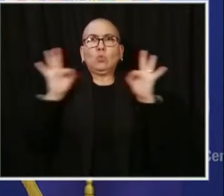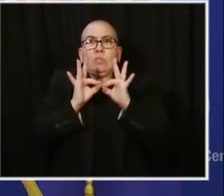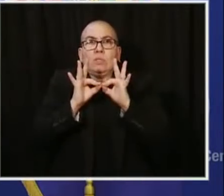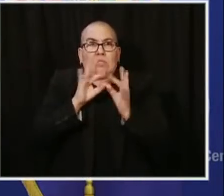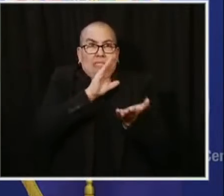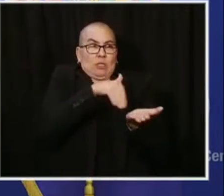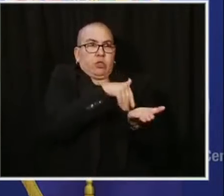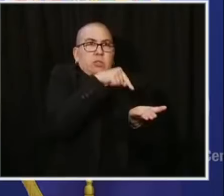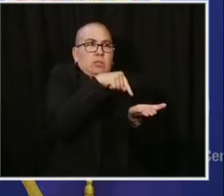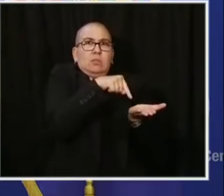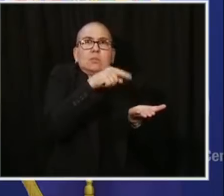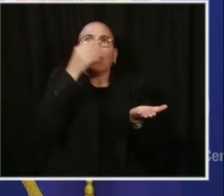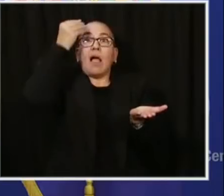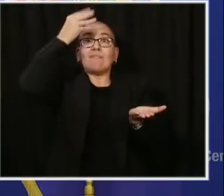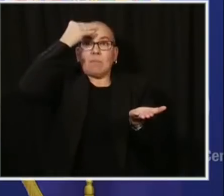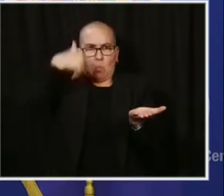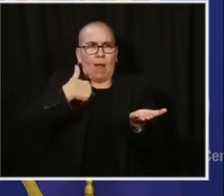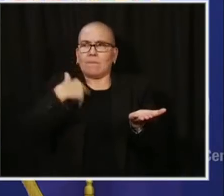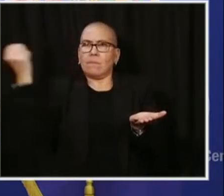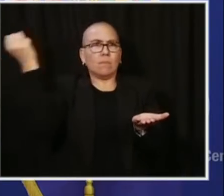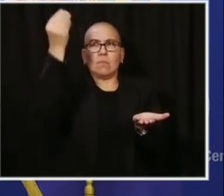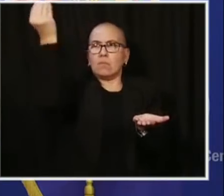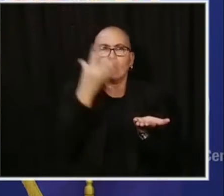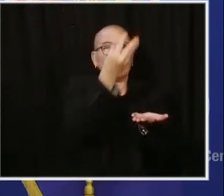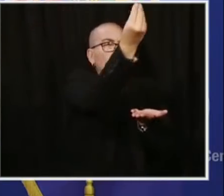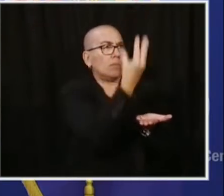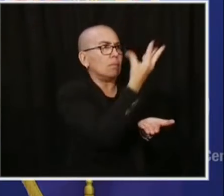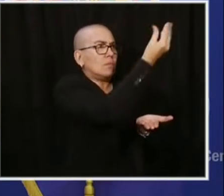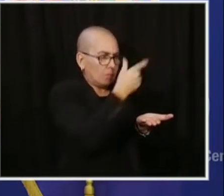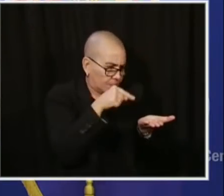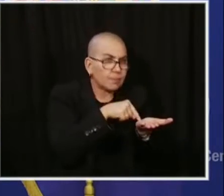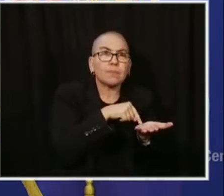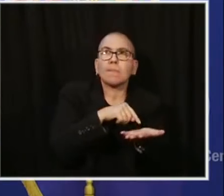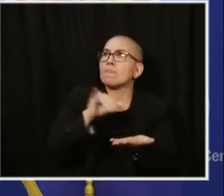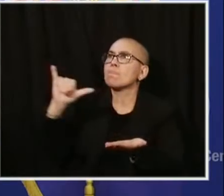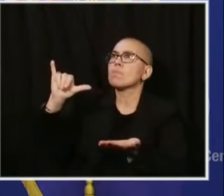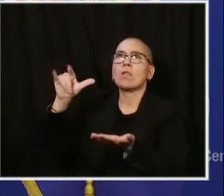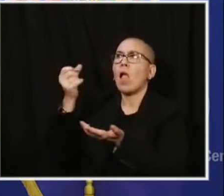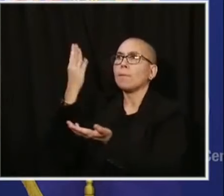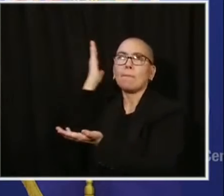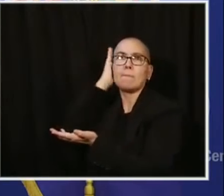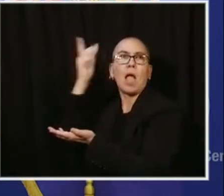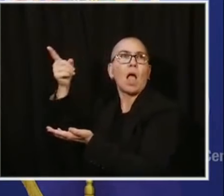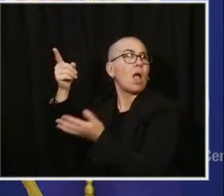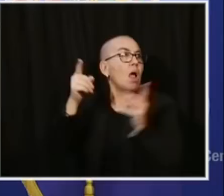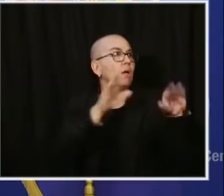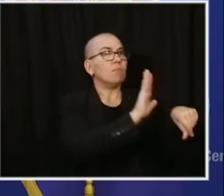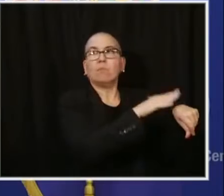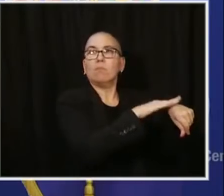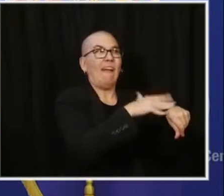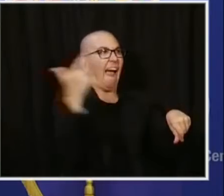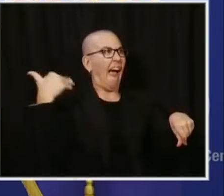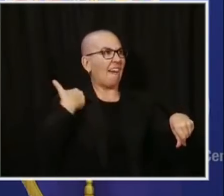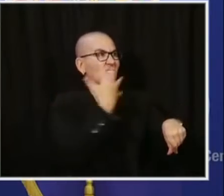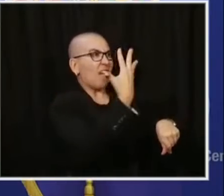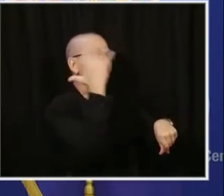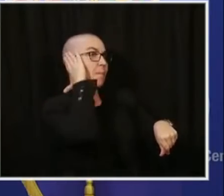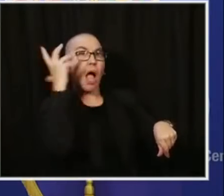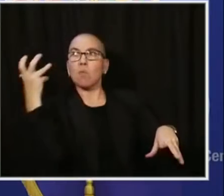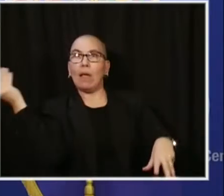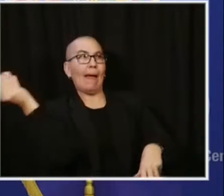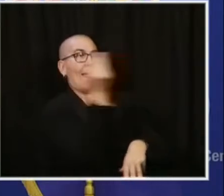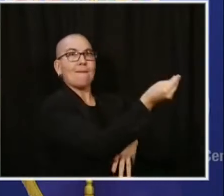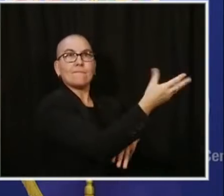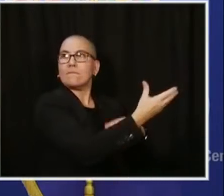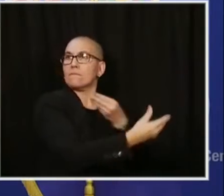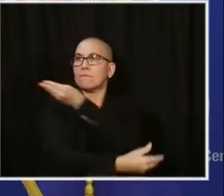on staffed beds, and it allows us to balance the load between our hospital systems so we can find capacity for patients potentially